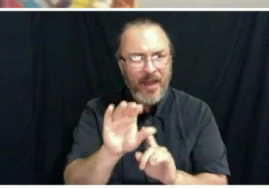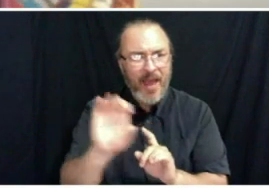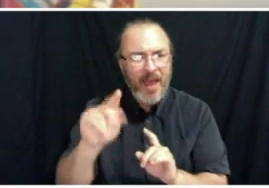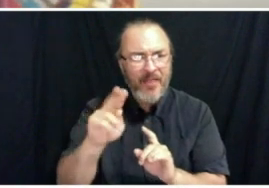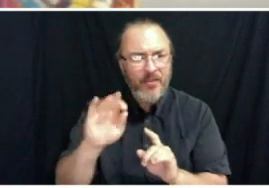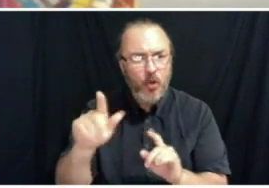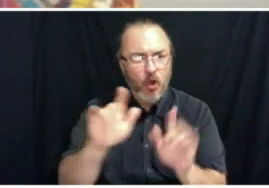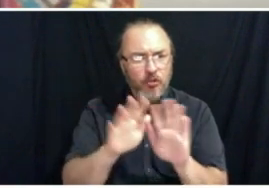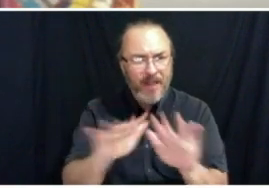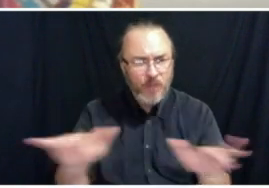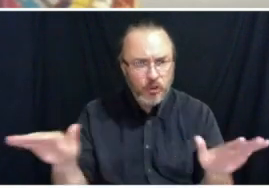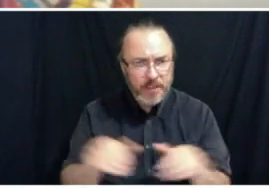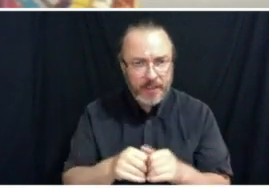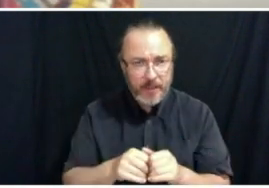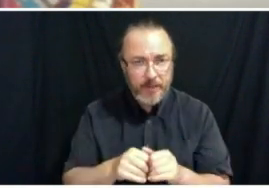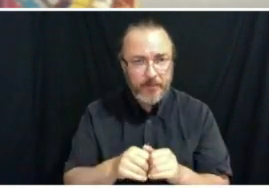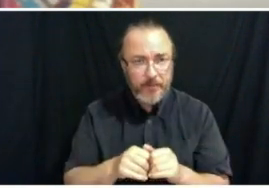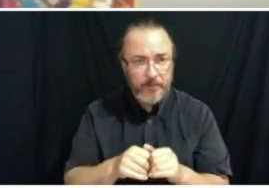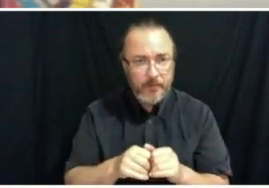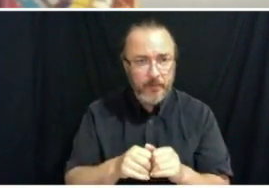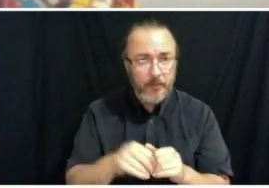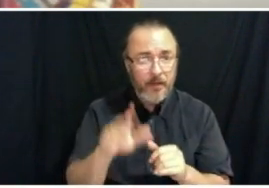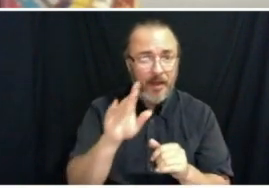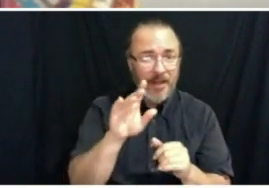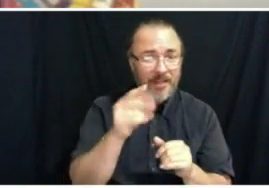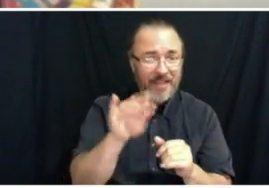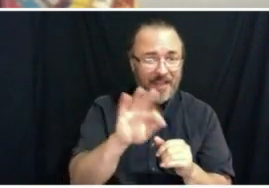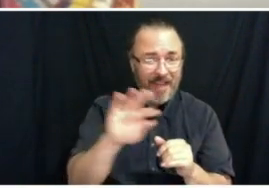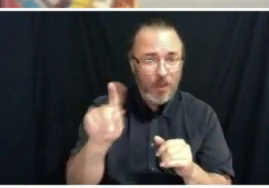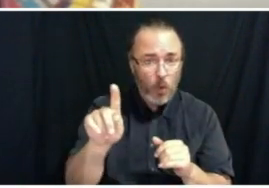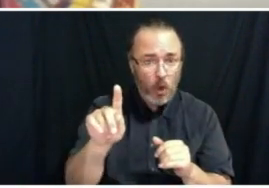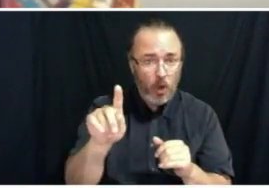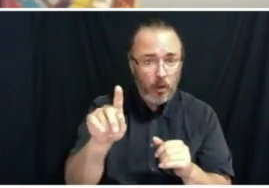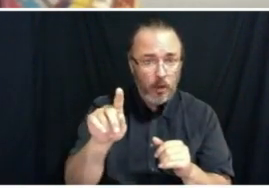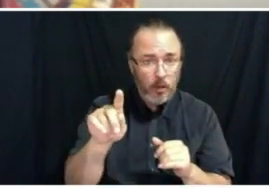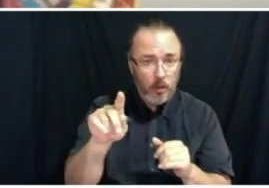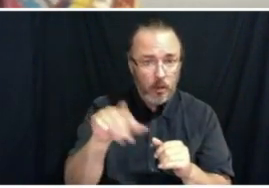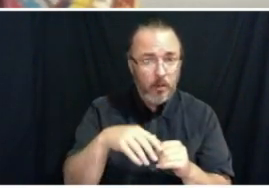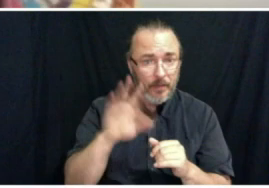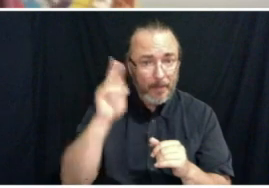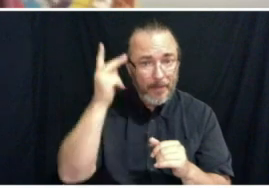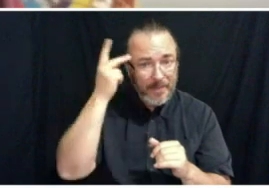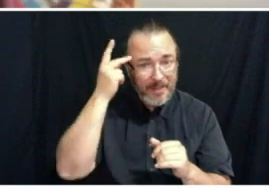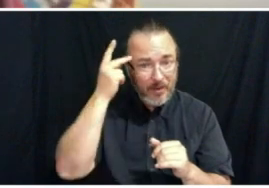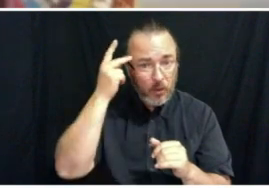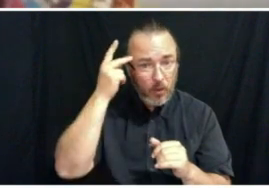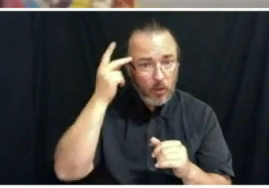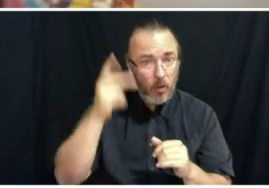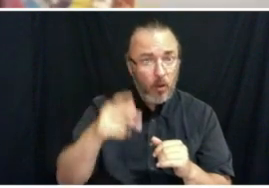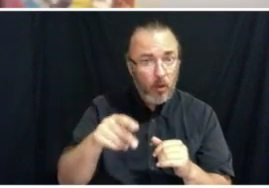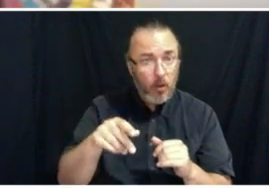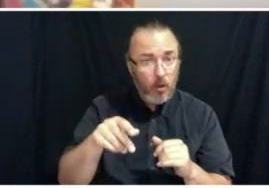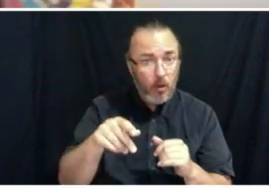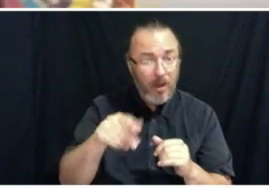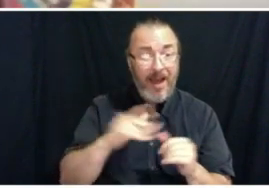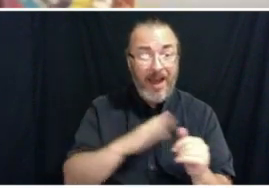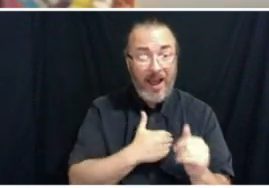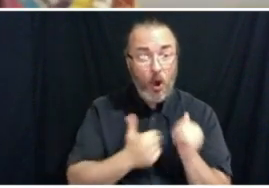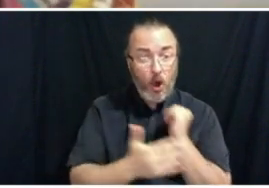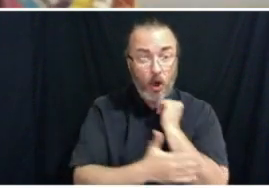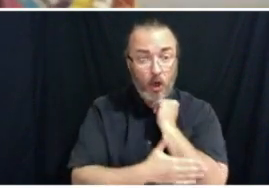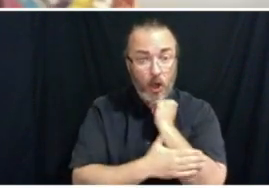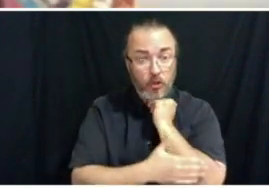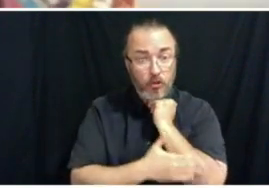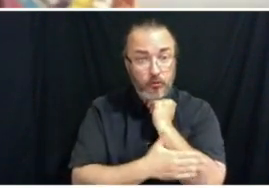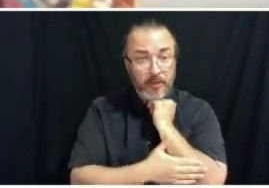since inaction in 1991 of current Colombian political constitution, our country has bet on guarantee